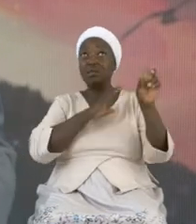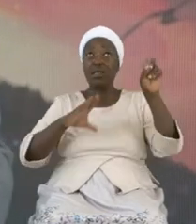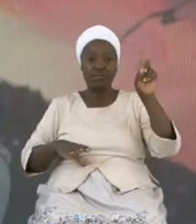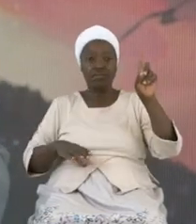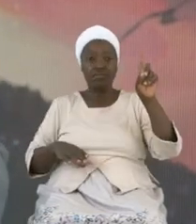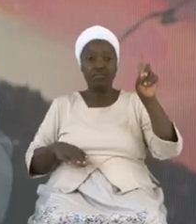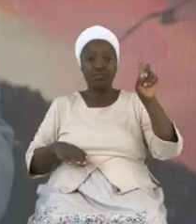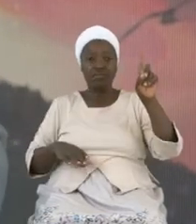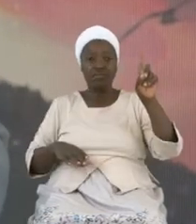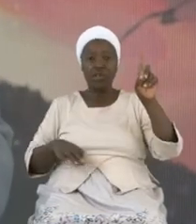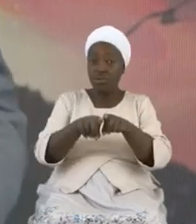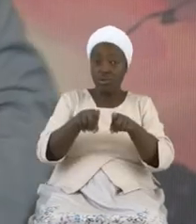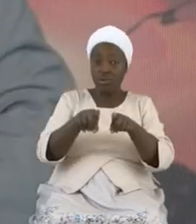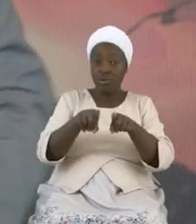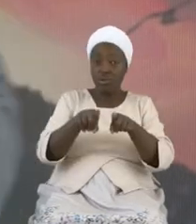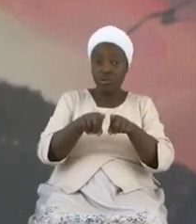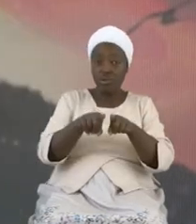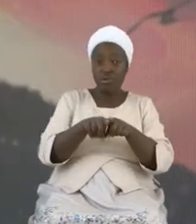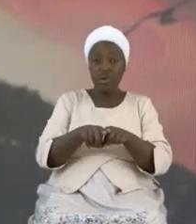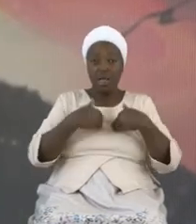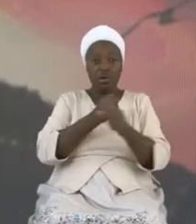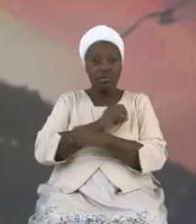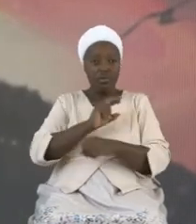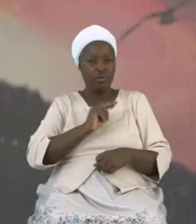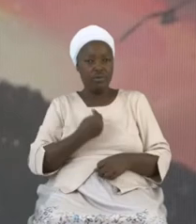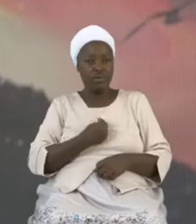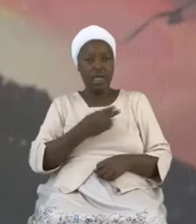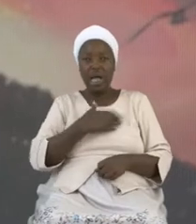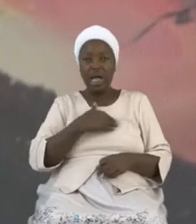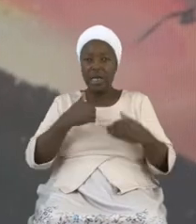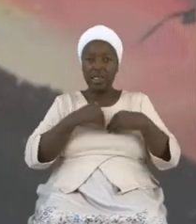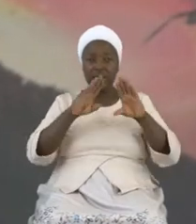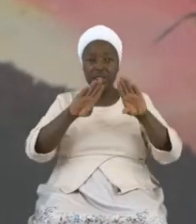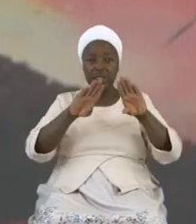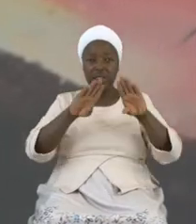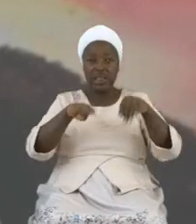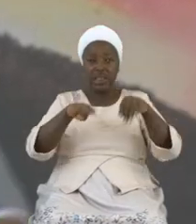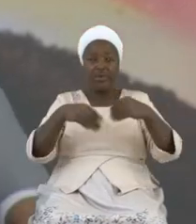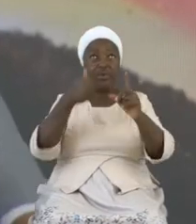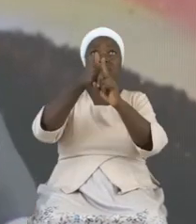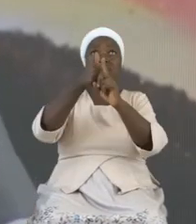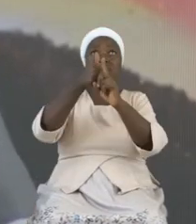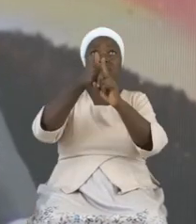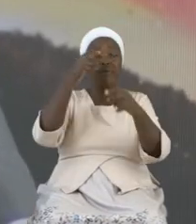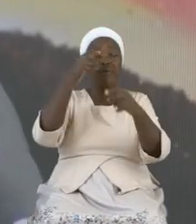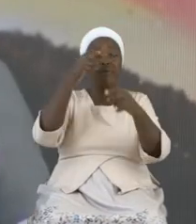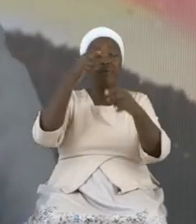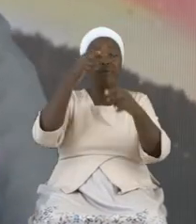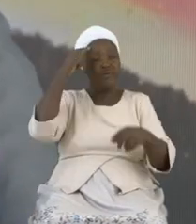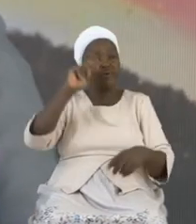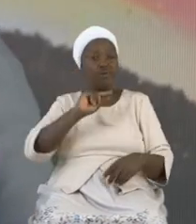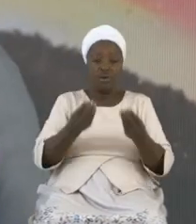also has loved us and has given himself for us an offering